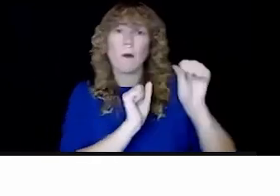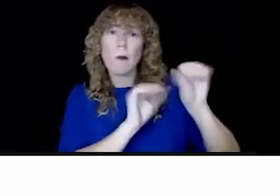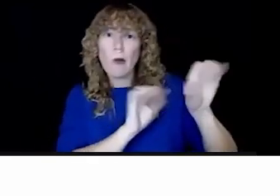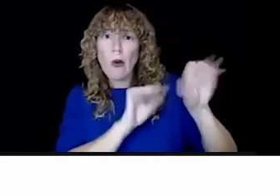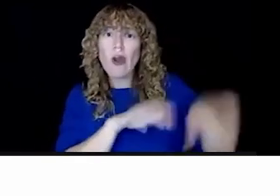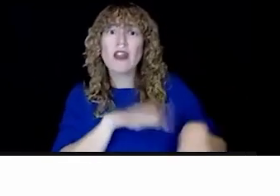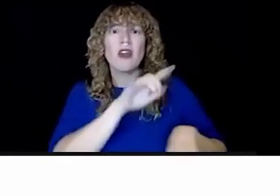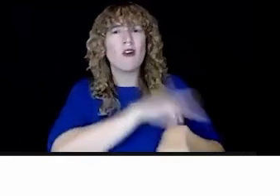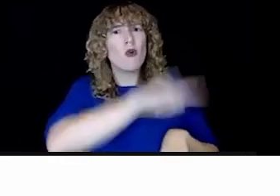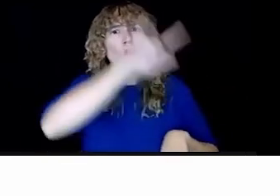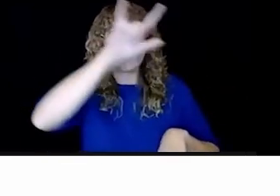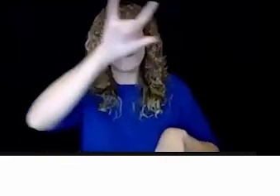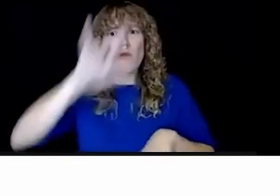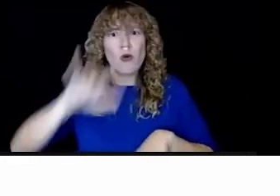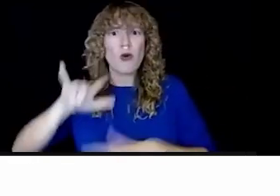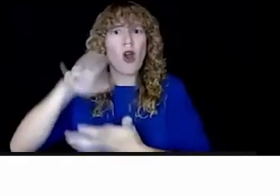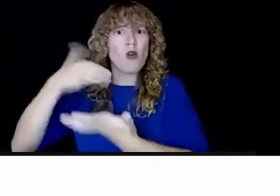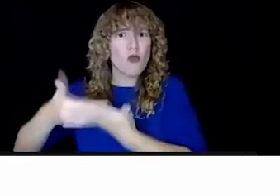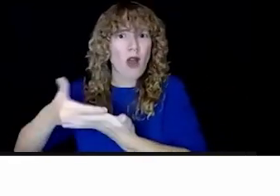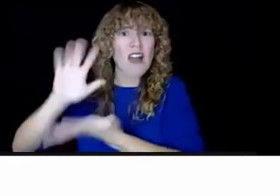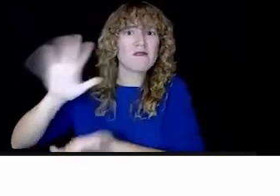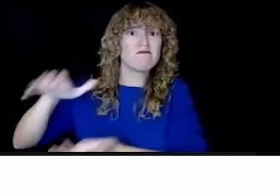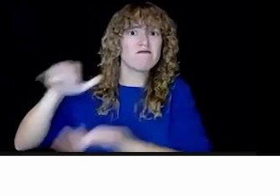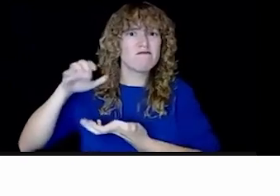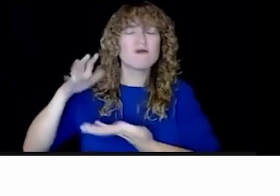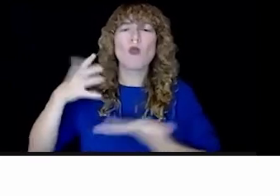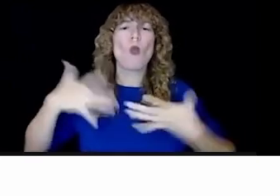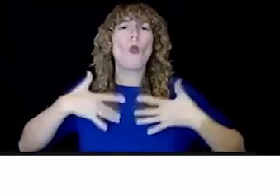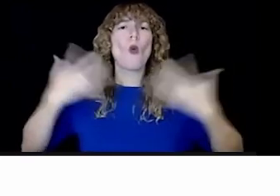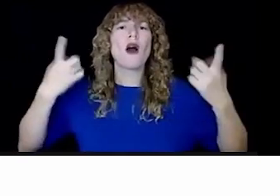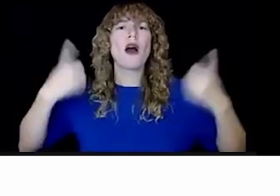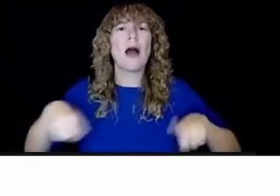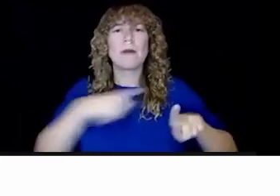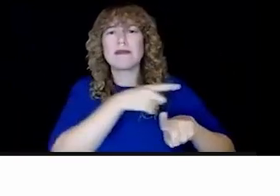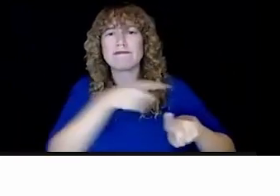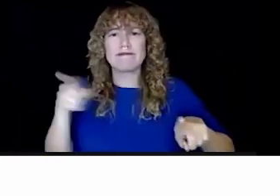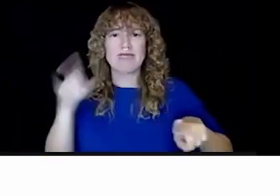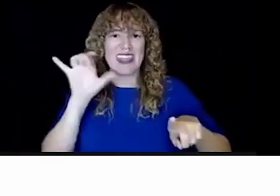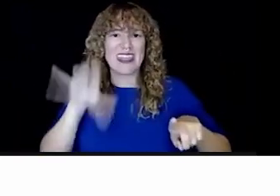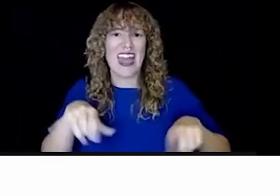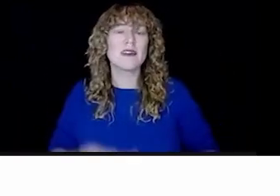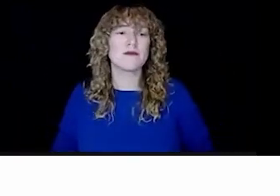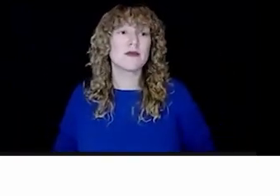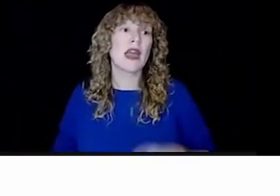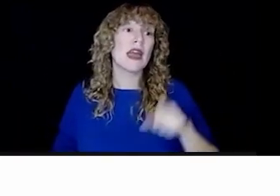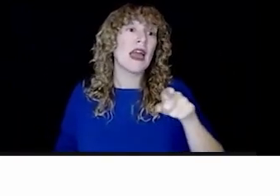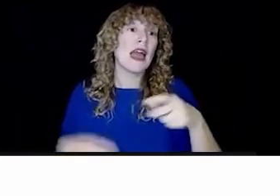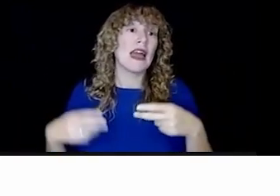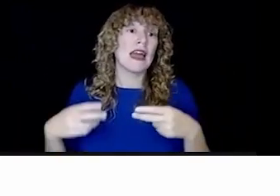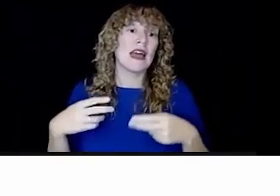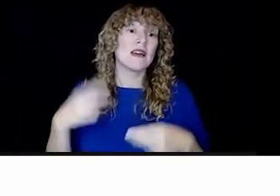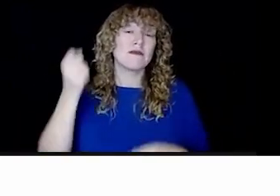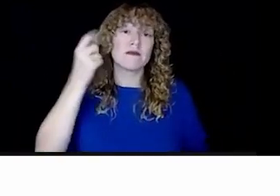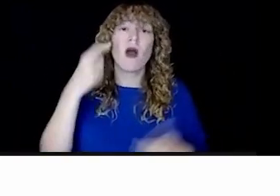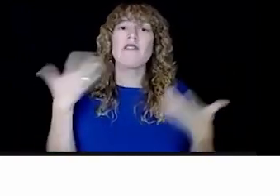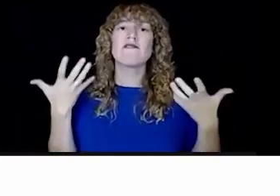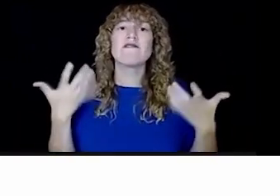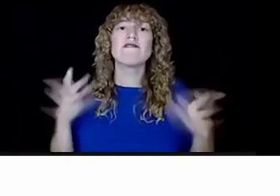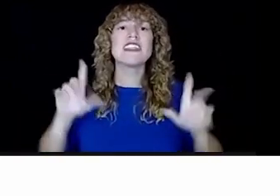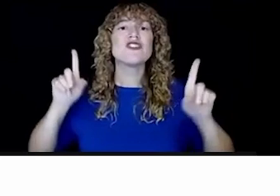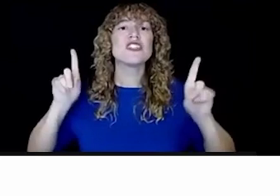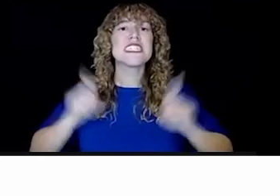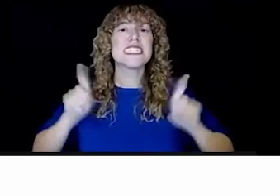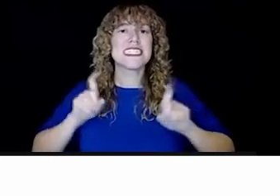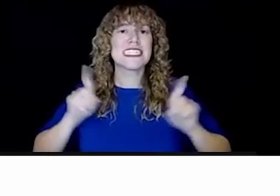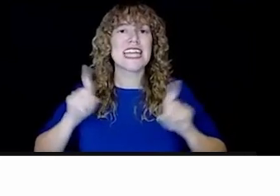destination. Next slide. We've had an opportunity to pilot test this data logger